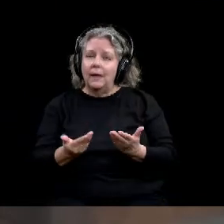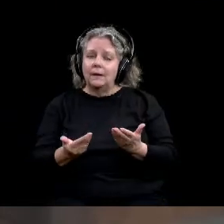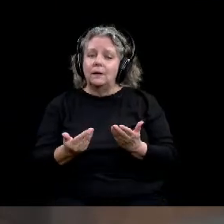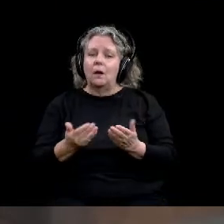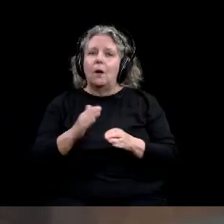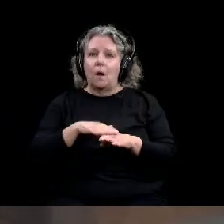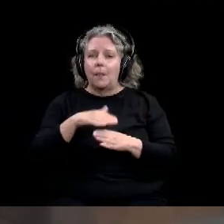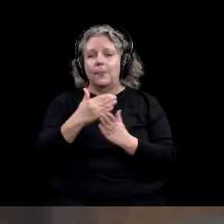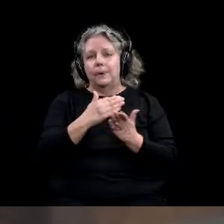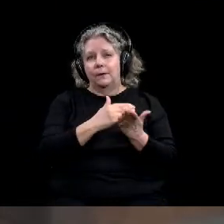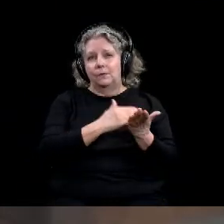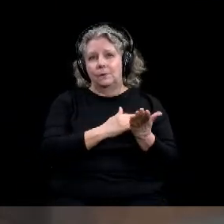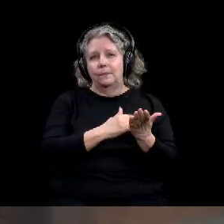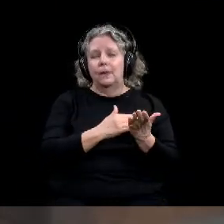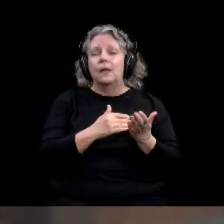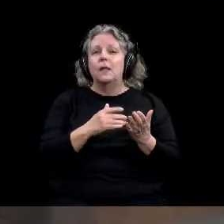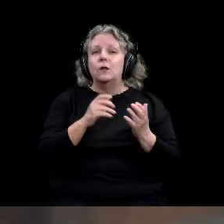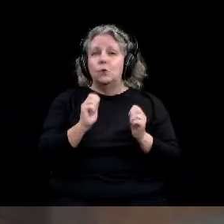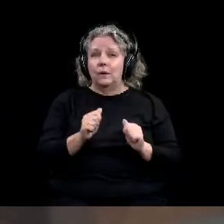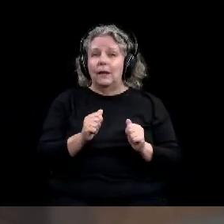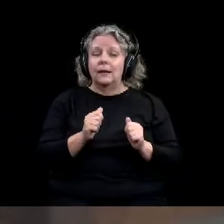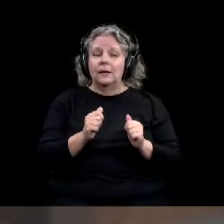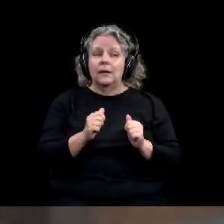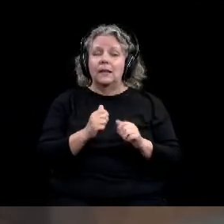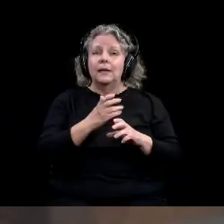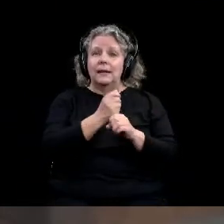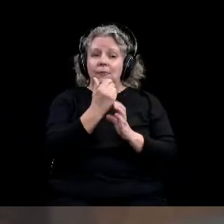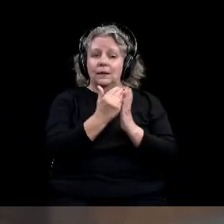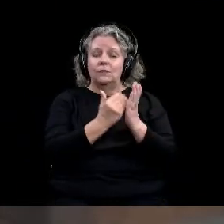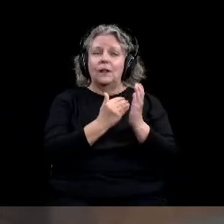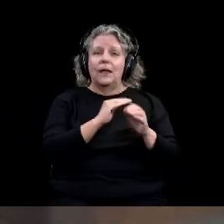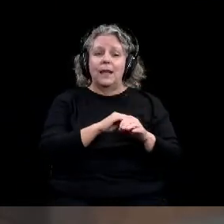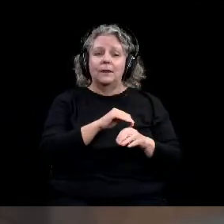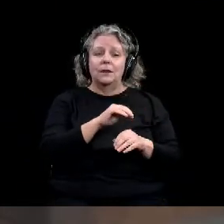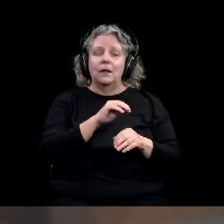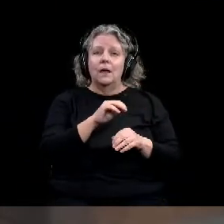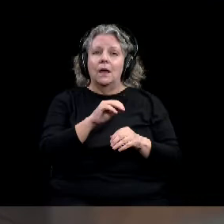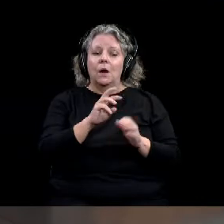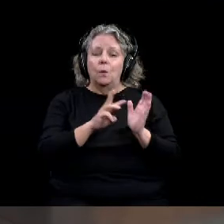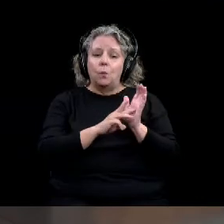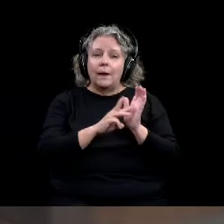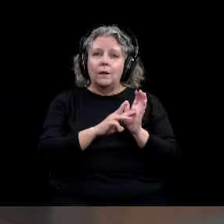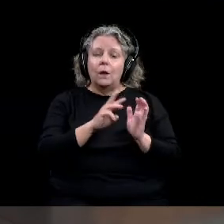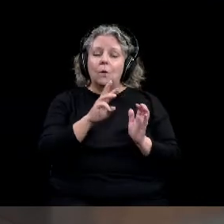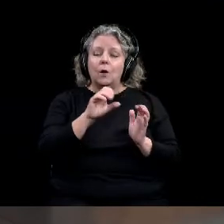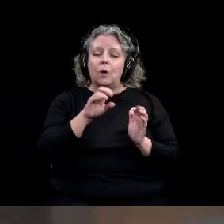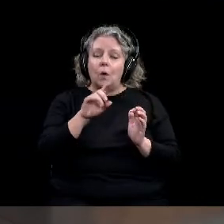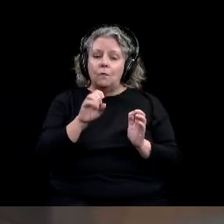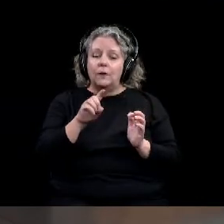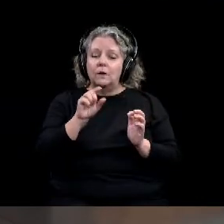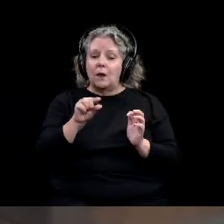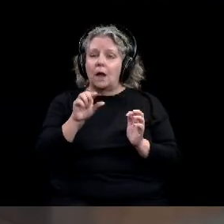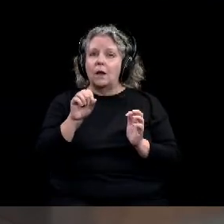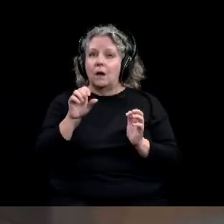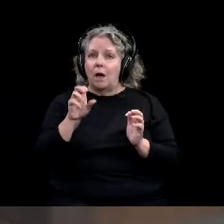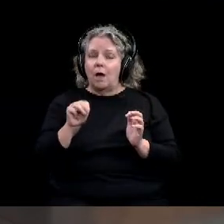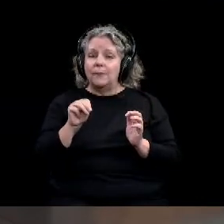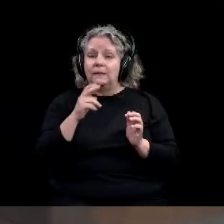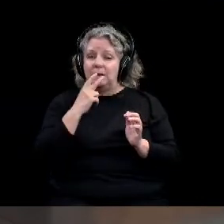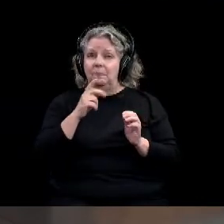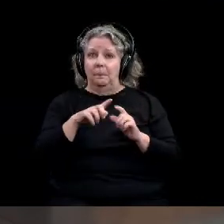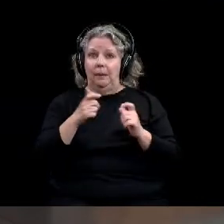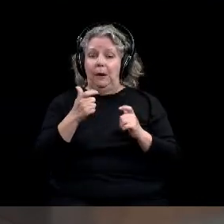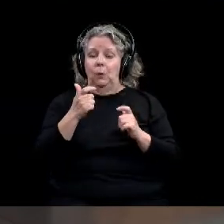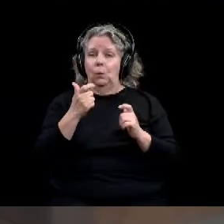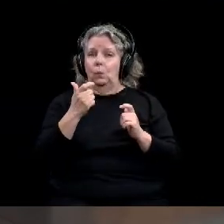a big red button labeled vaccine waitlist registration. And then the call center is available to assist with any questions or